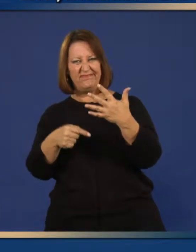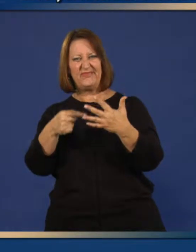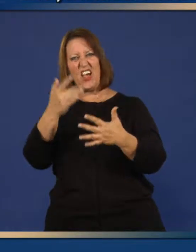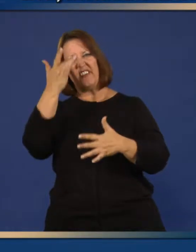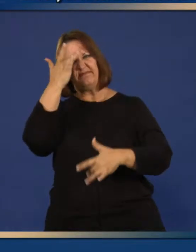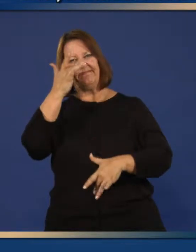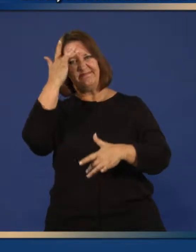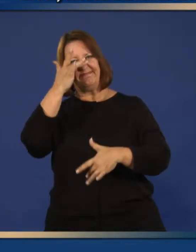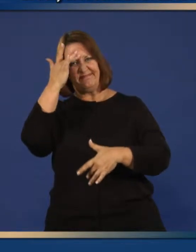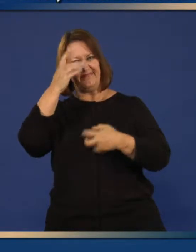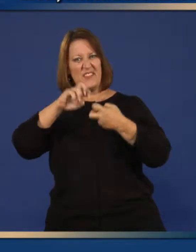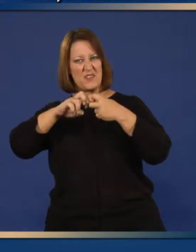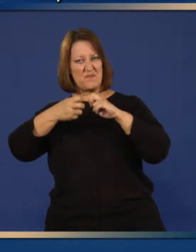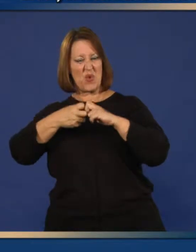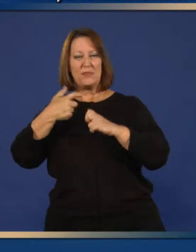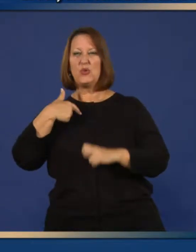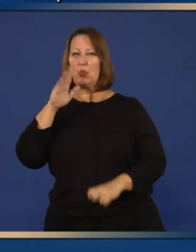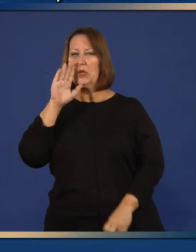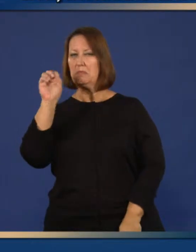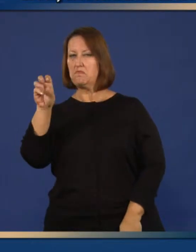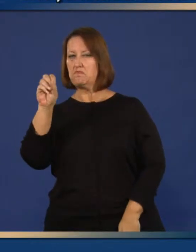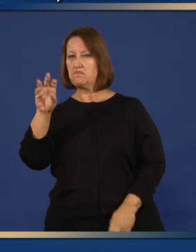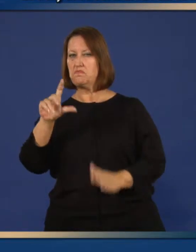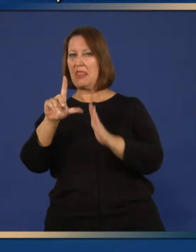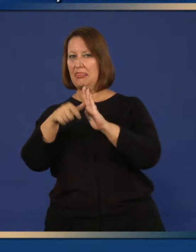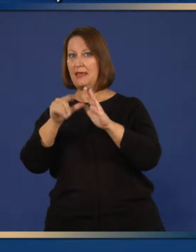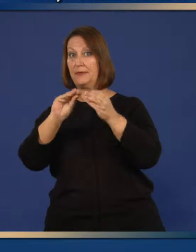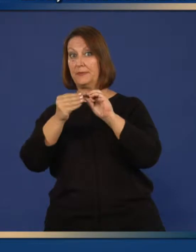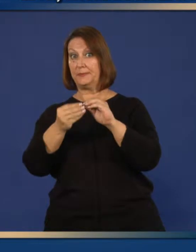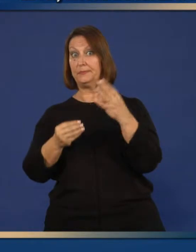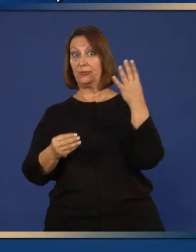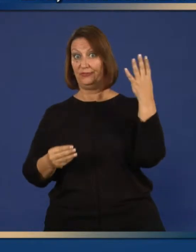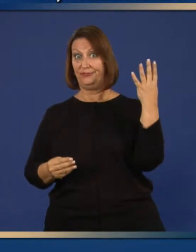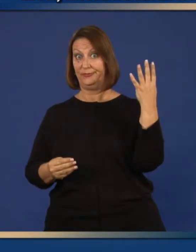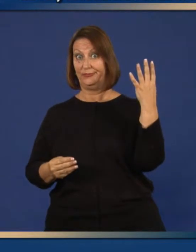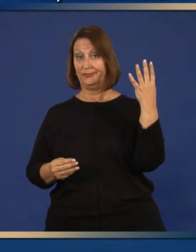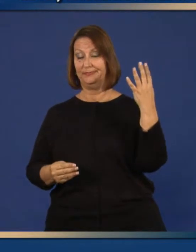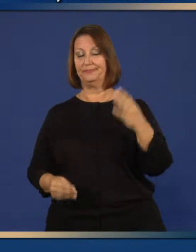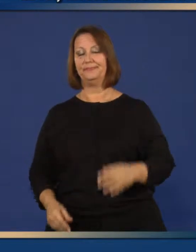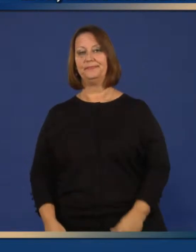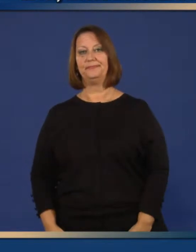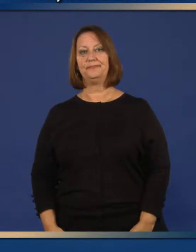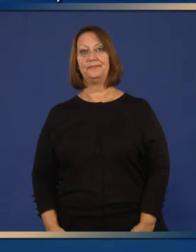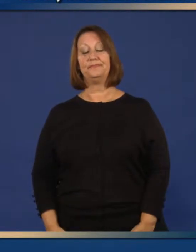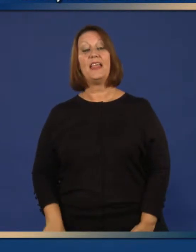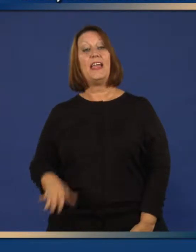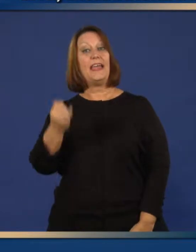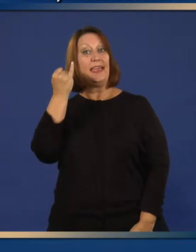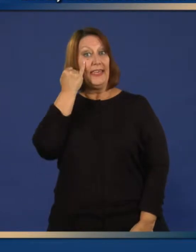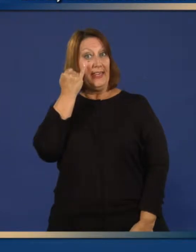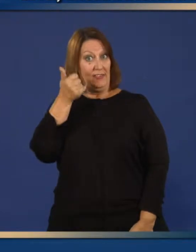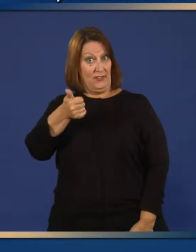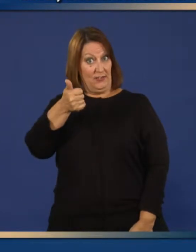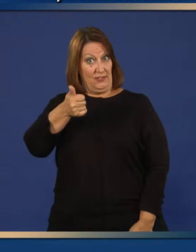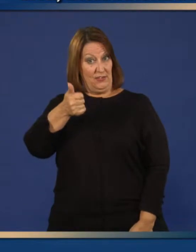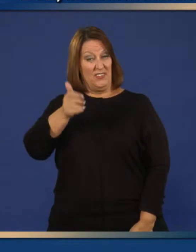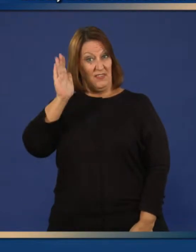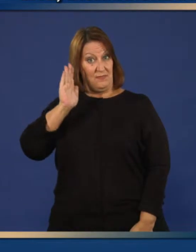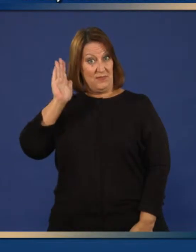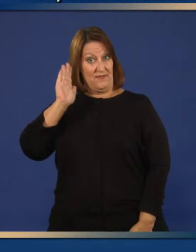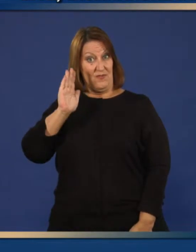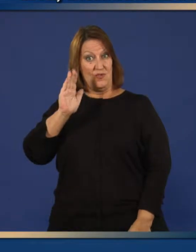See number 4. People who got the